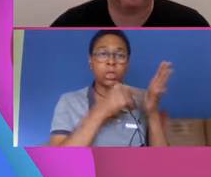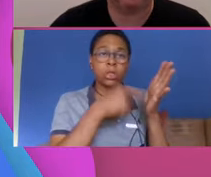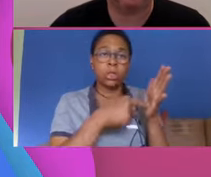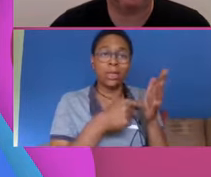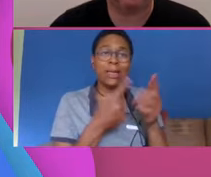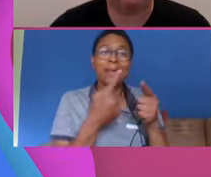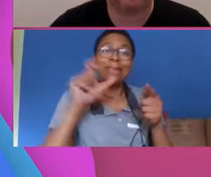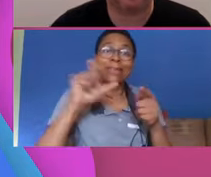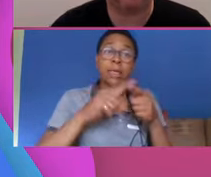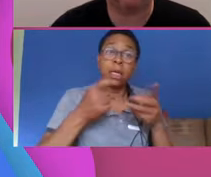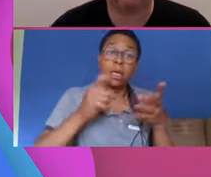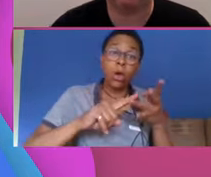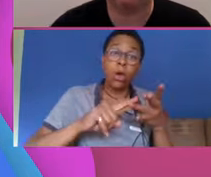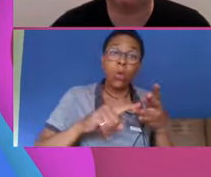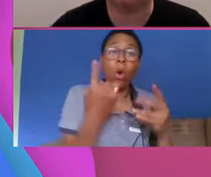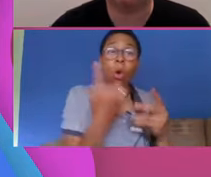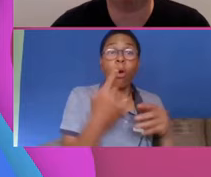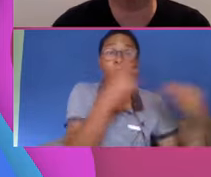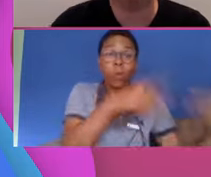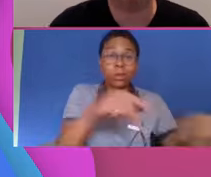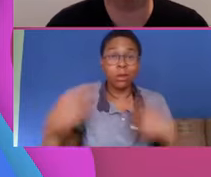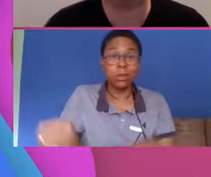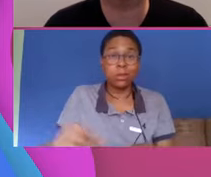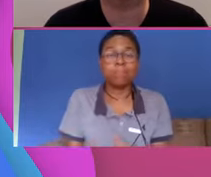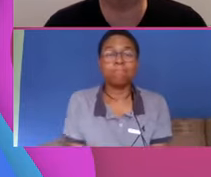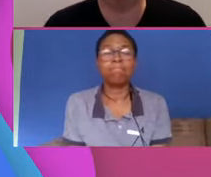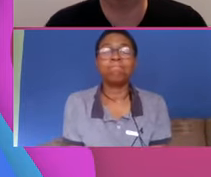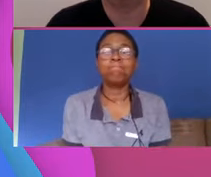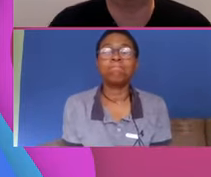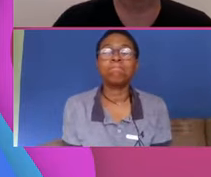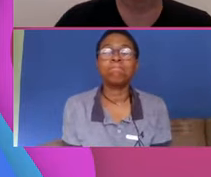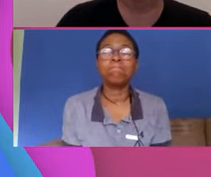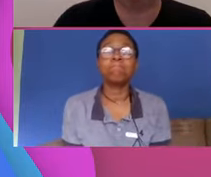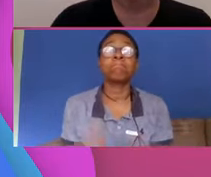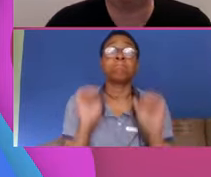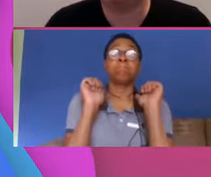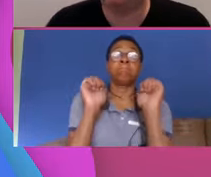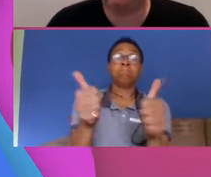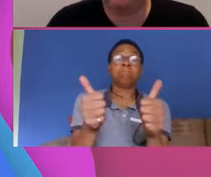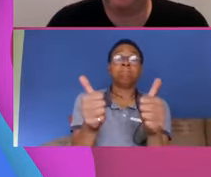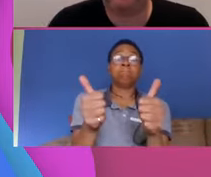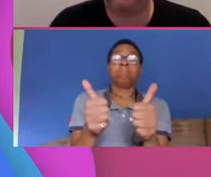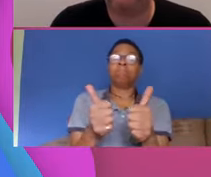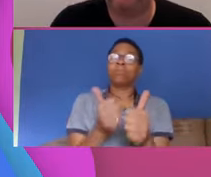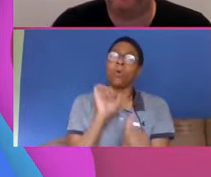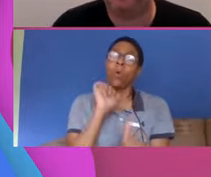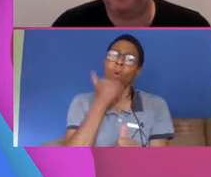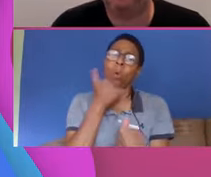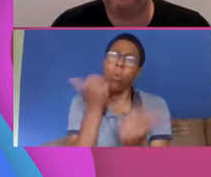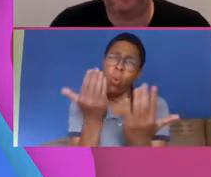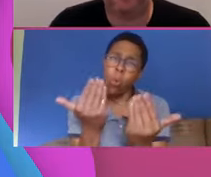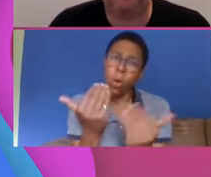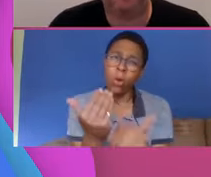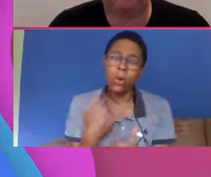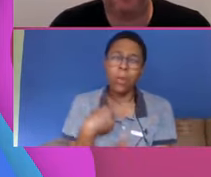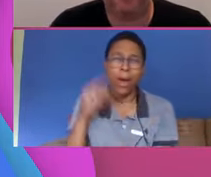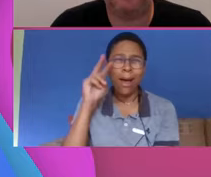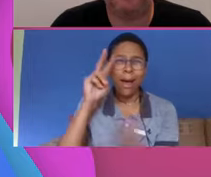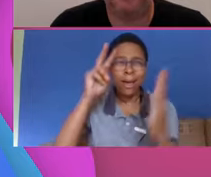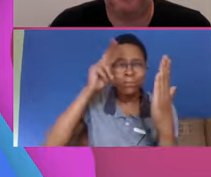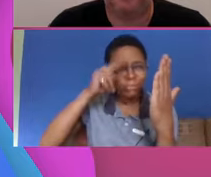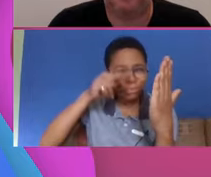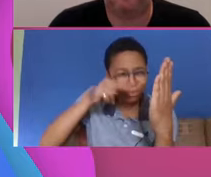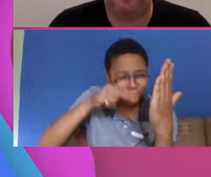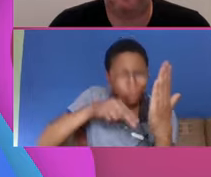So hello everybody, a very warm welcome. It's really good to see some familiar names in the participant